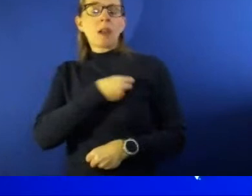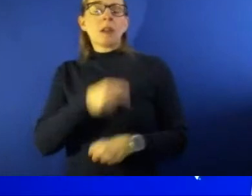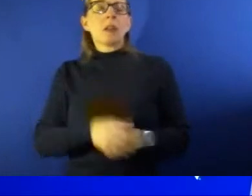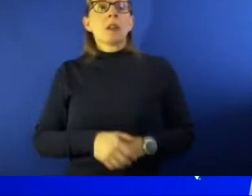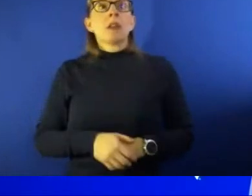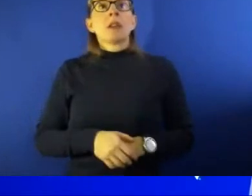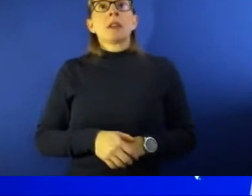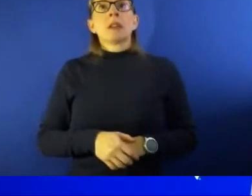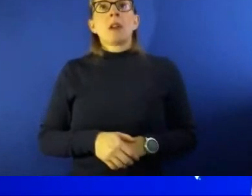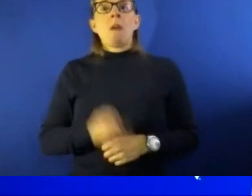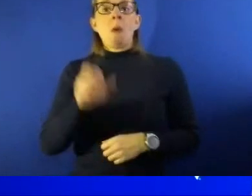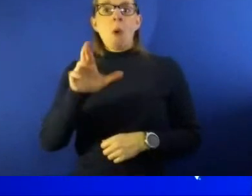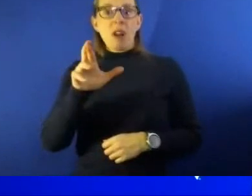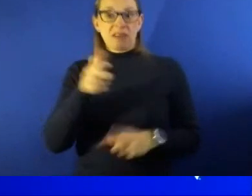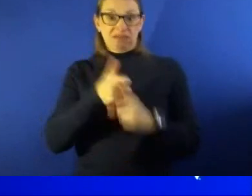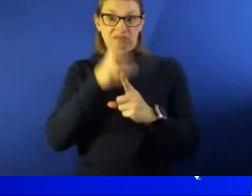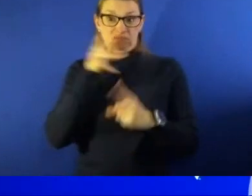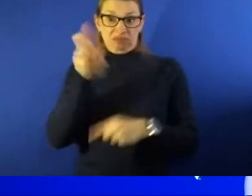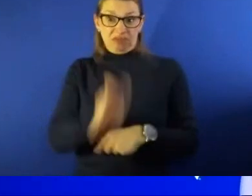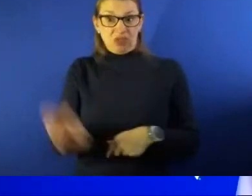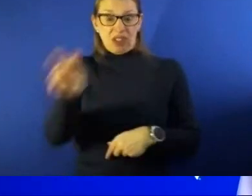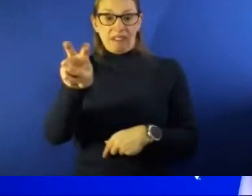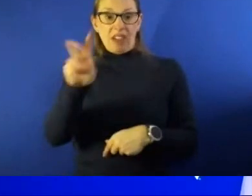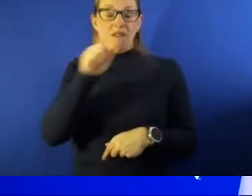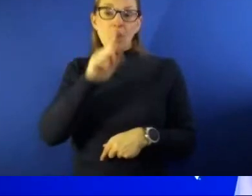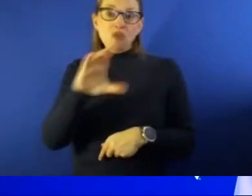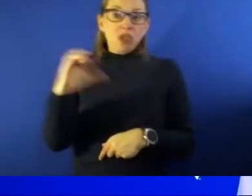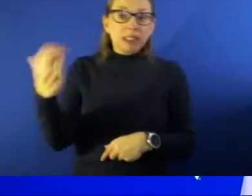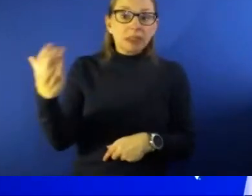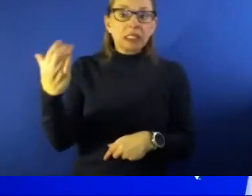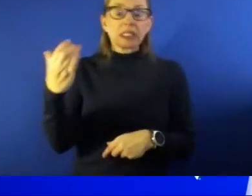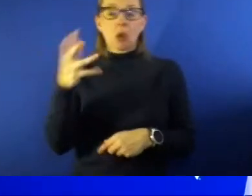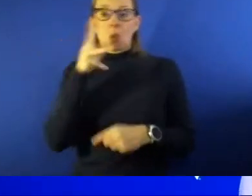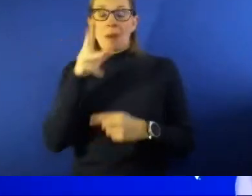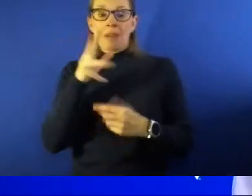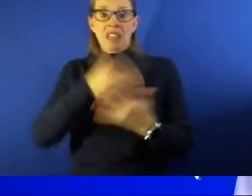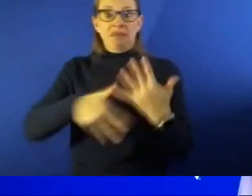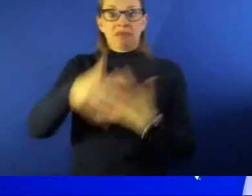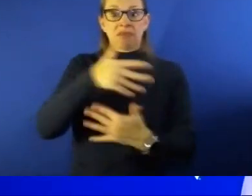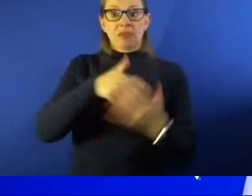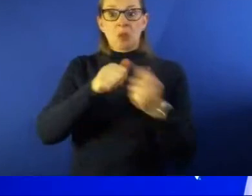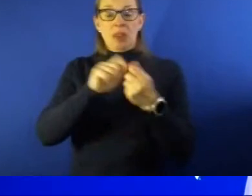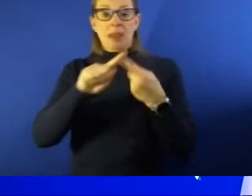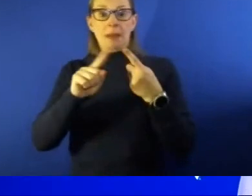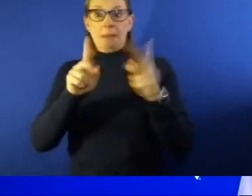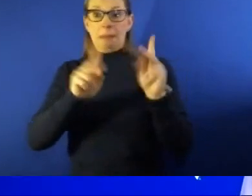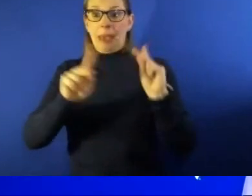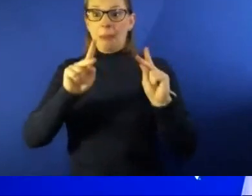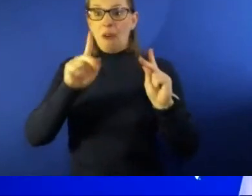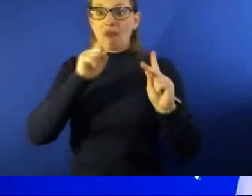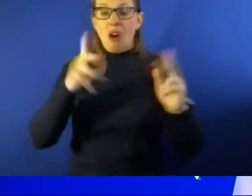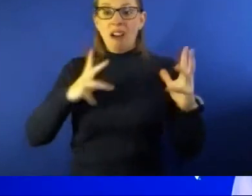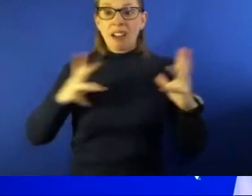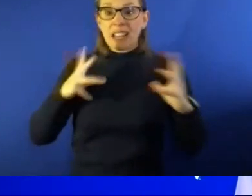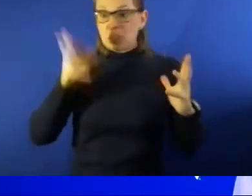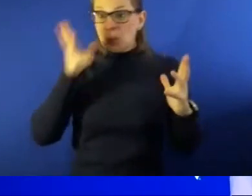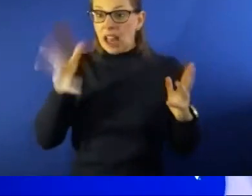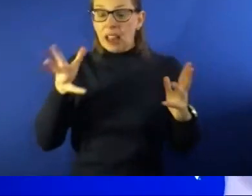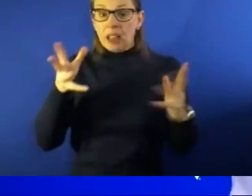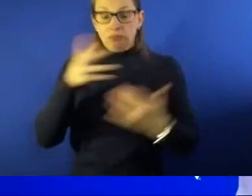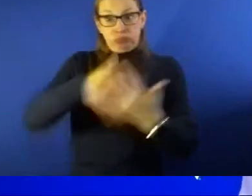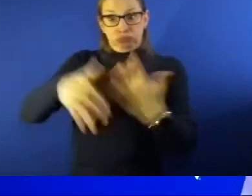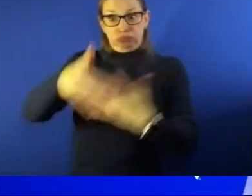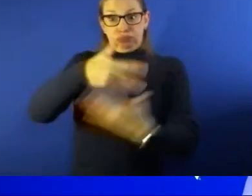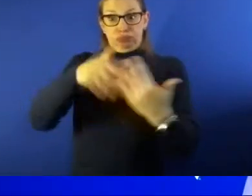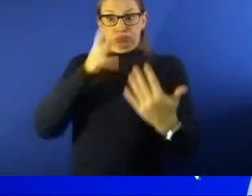be traveling for Christmas? Are you going to be meeting with people for holidays, gathering, things of that nature?